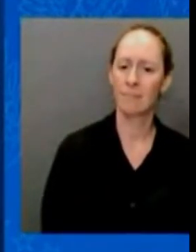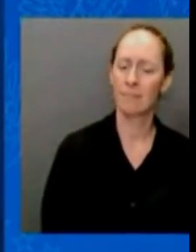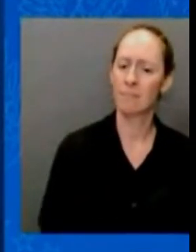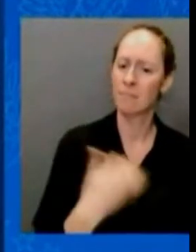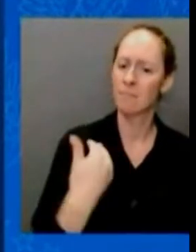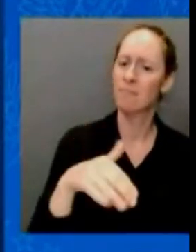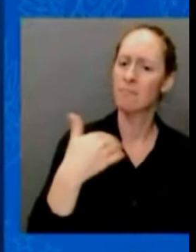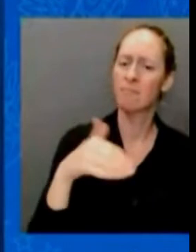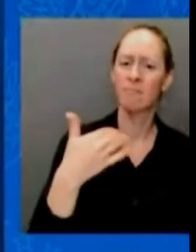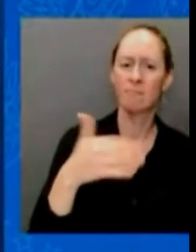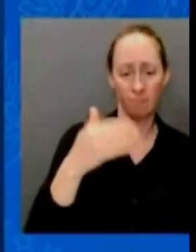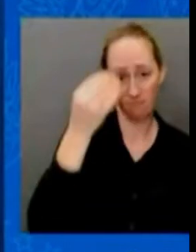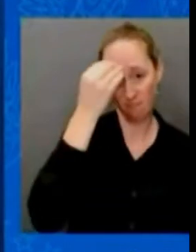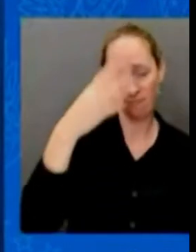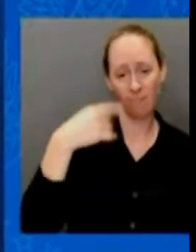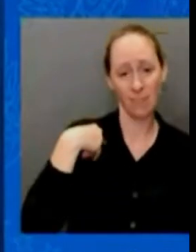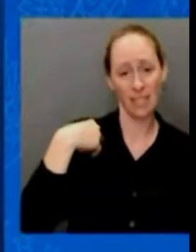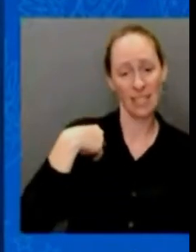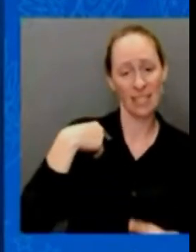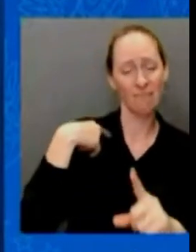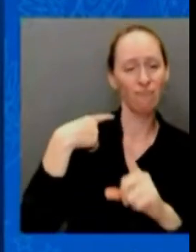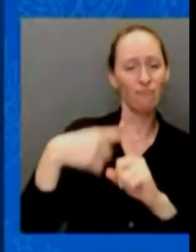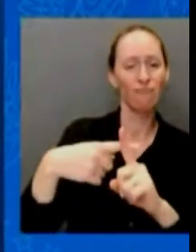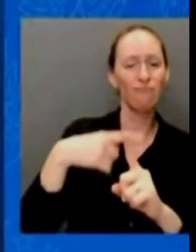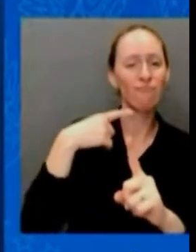future. I mean it sincerely.